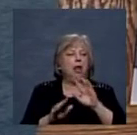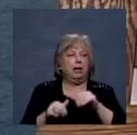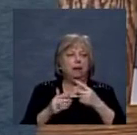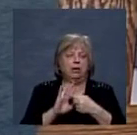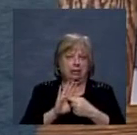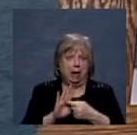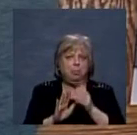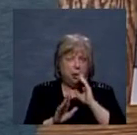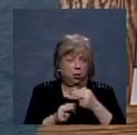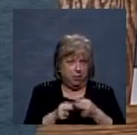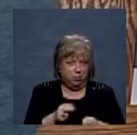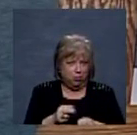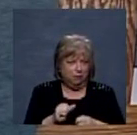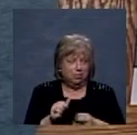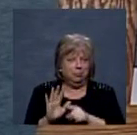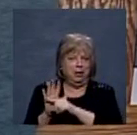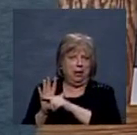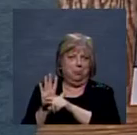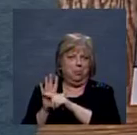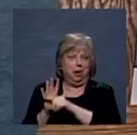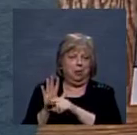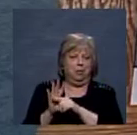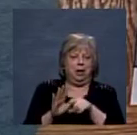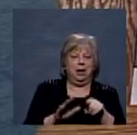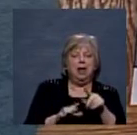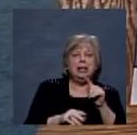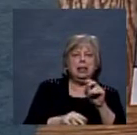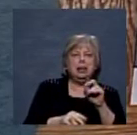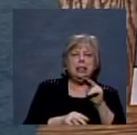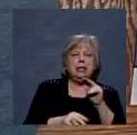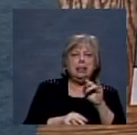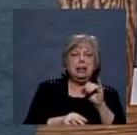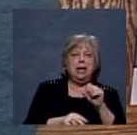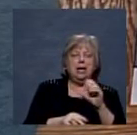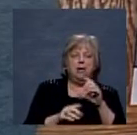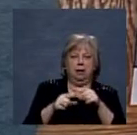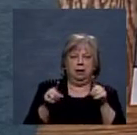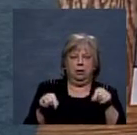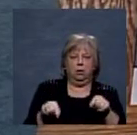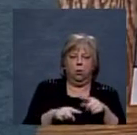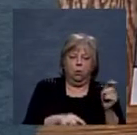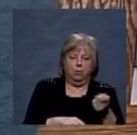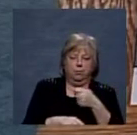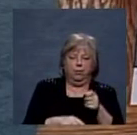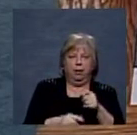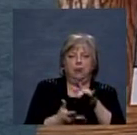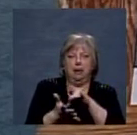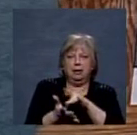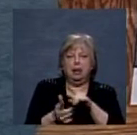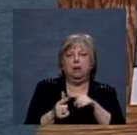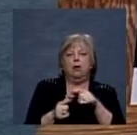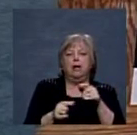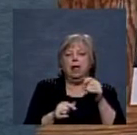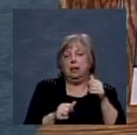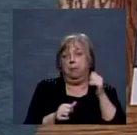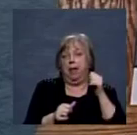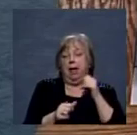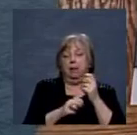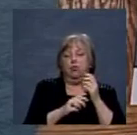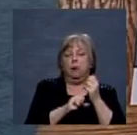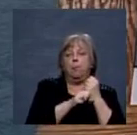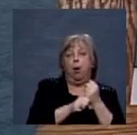brief. There's a tennis court there at the center. There's a ballpark in the very back.